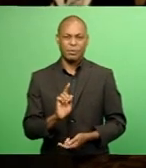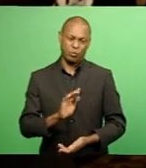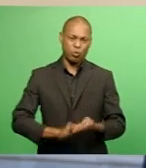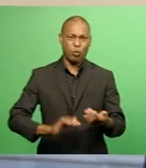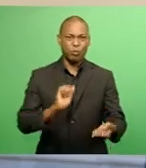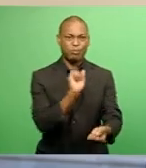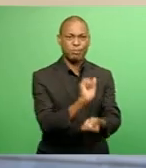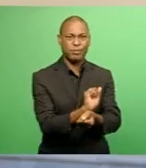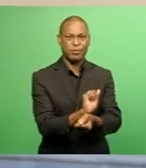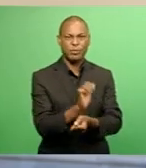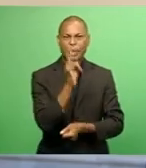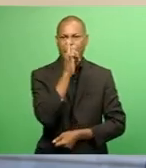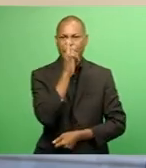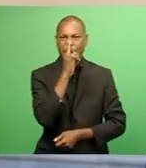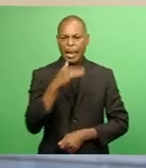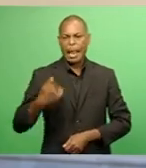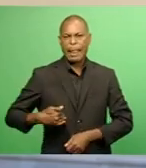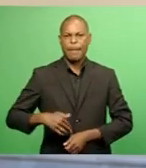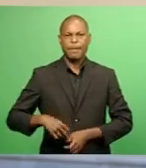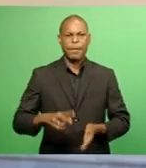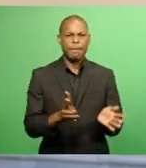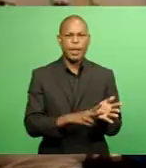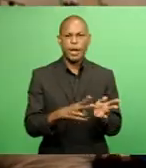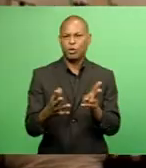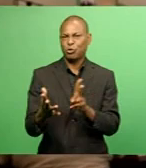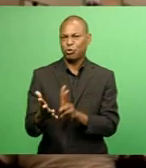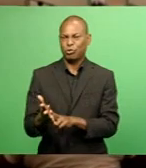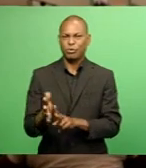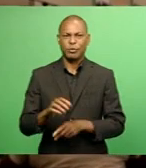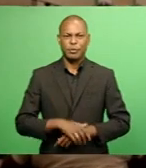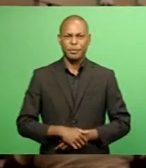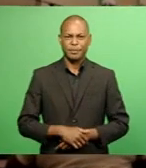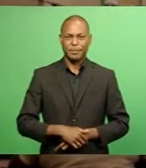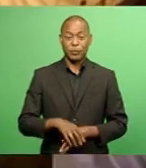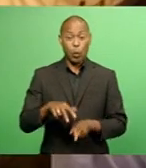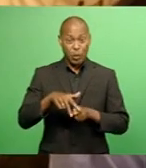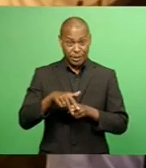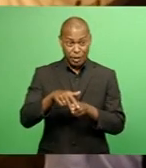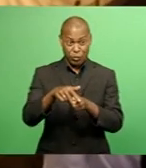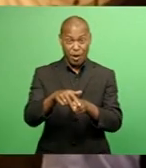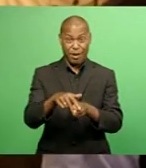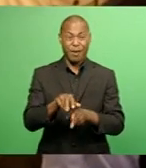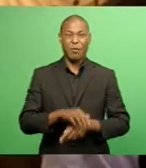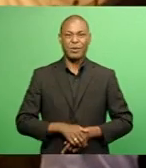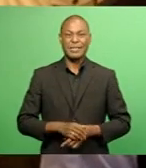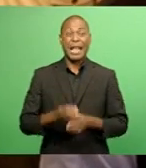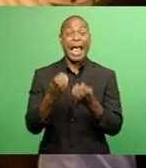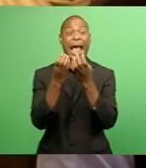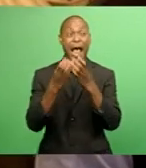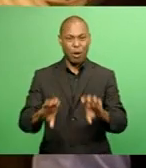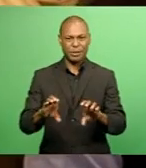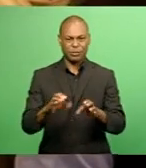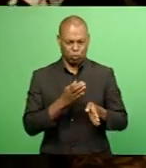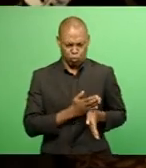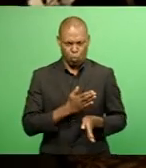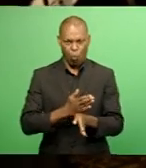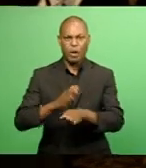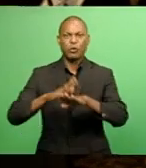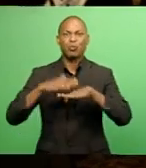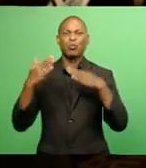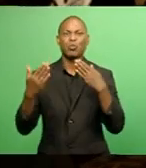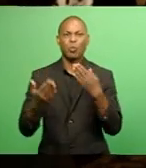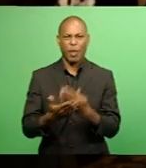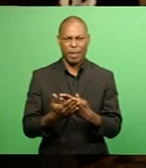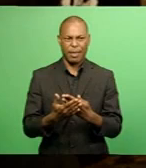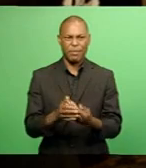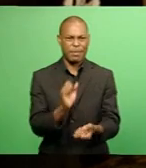our villages and our areas today. The Nandronga Provincial Council is now working with the Fiji Corrections Service